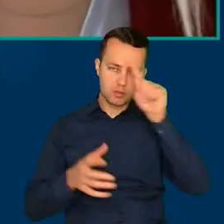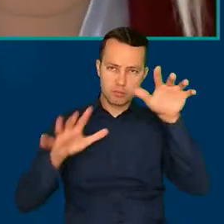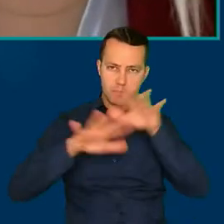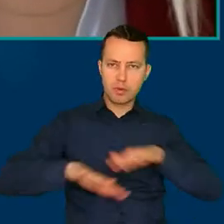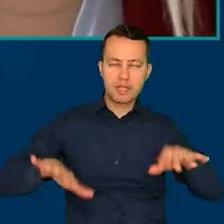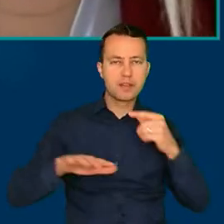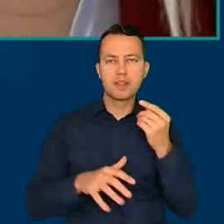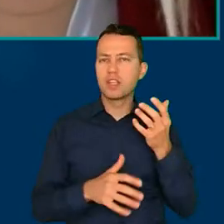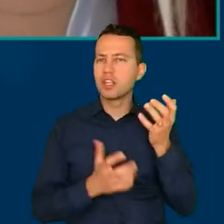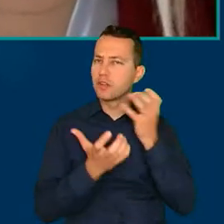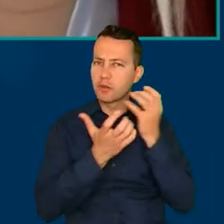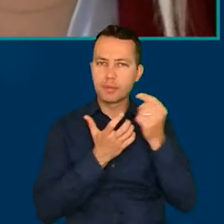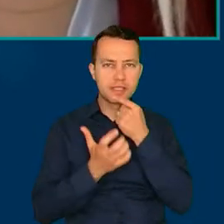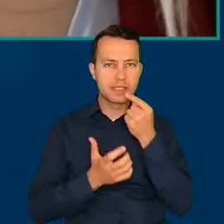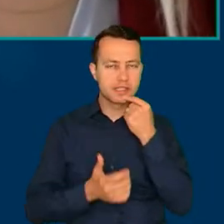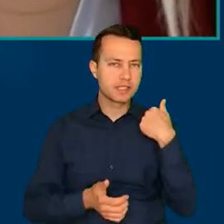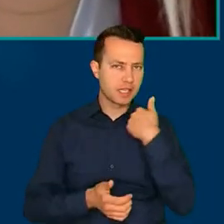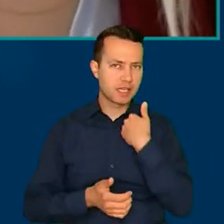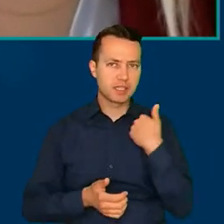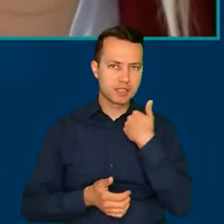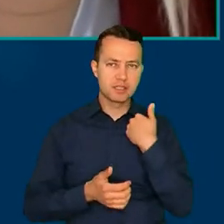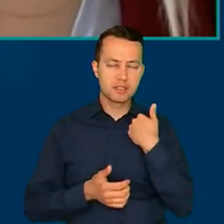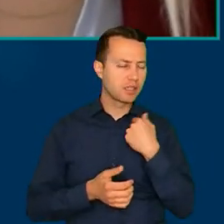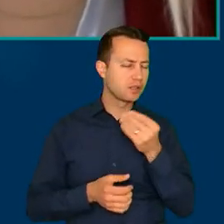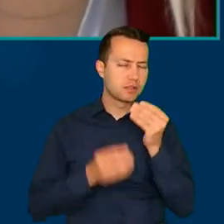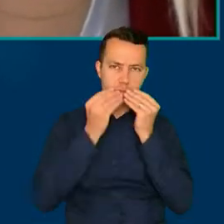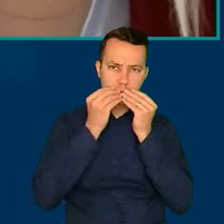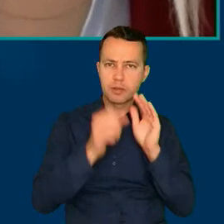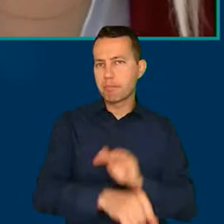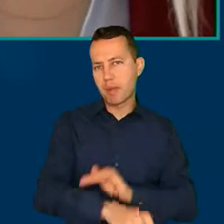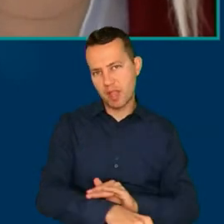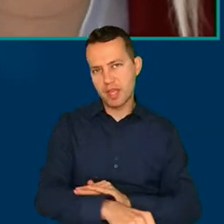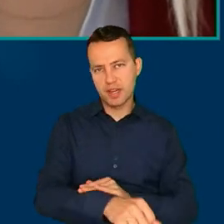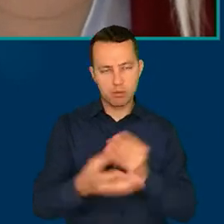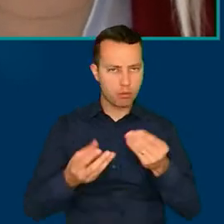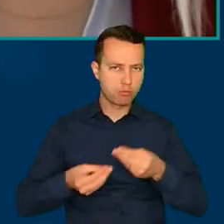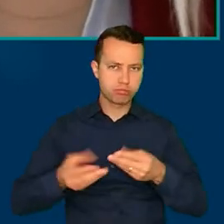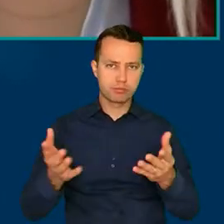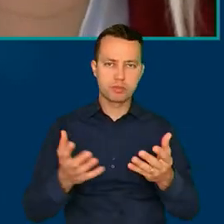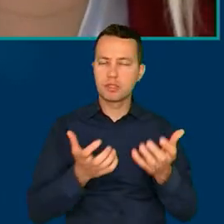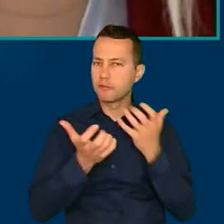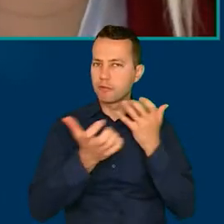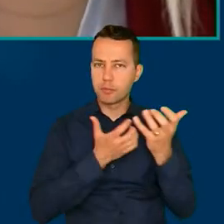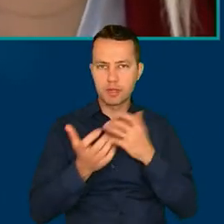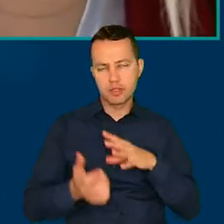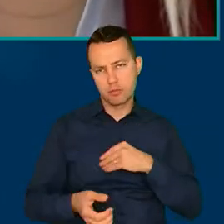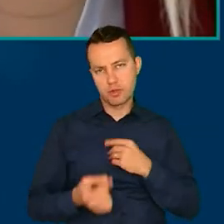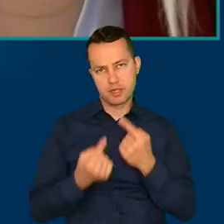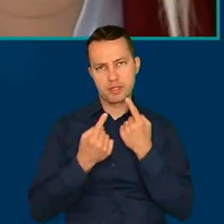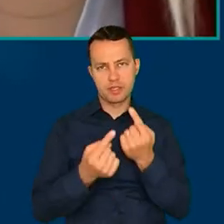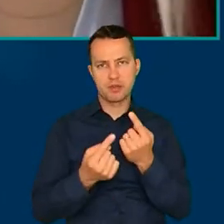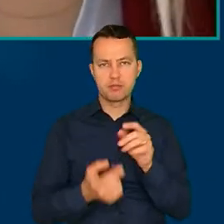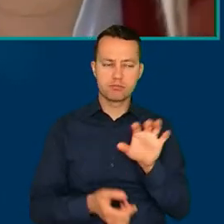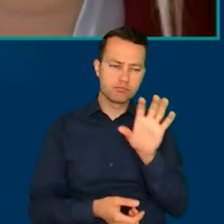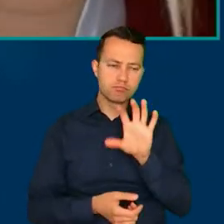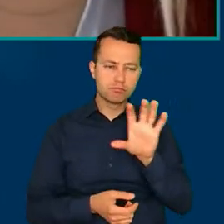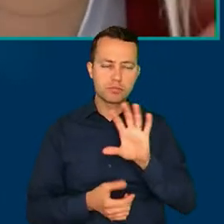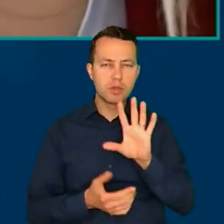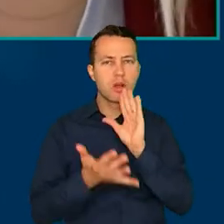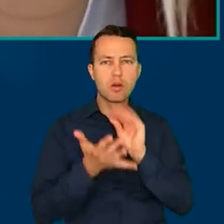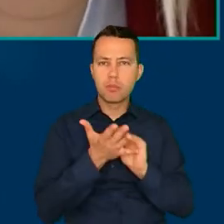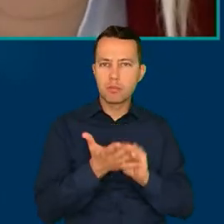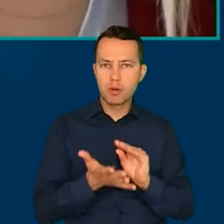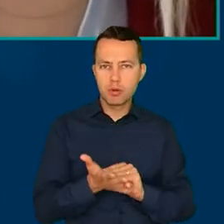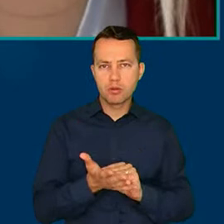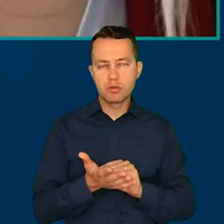even repeat modules if it's not clear, to really understand more clearly what the expectations are, as it's hard